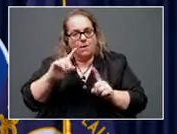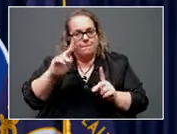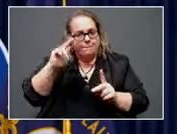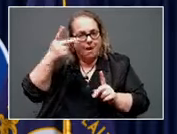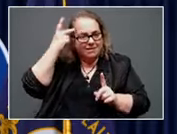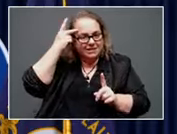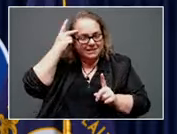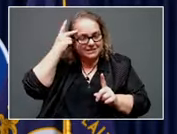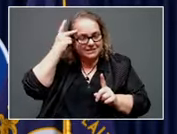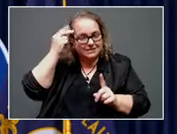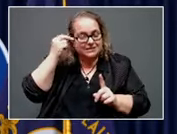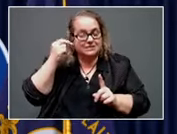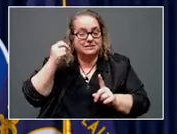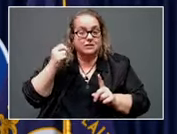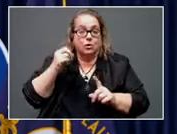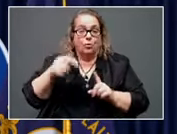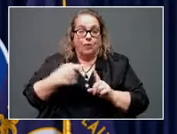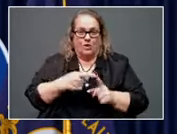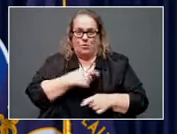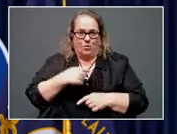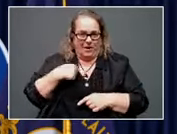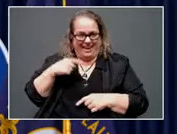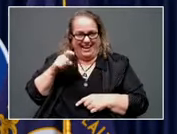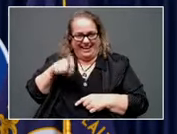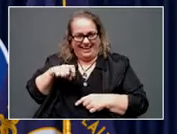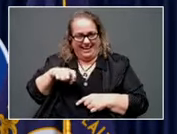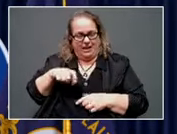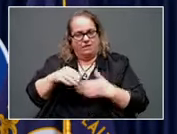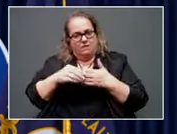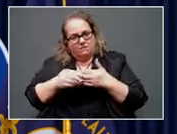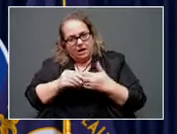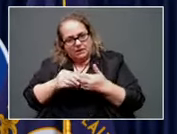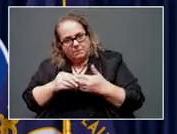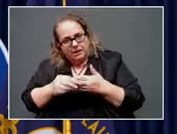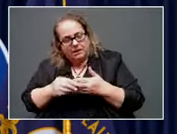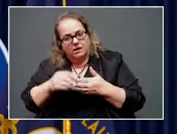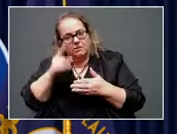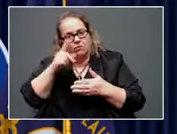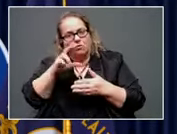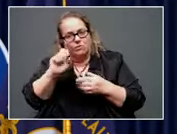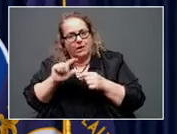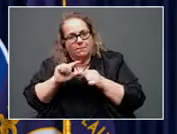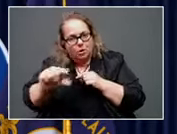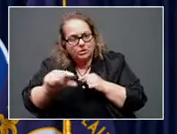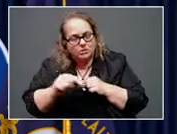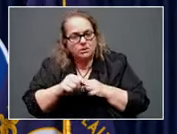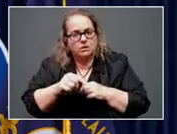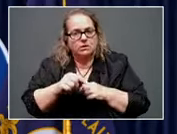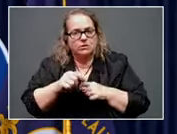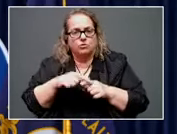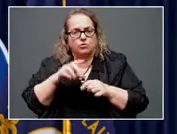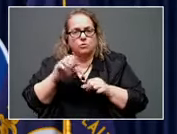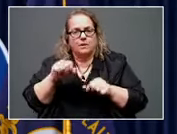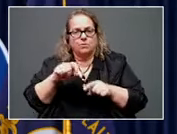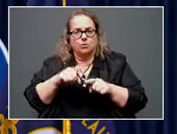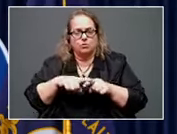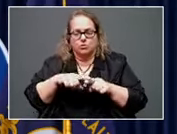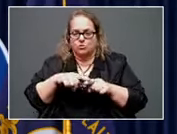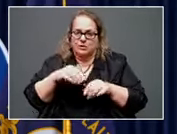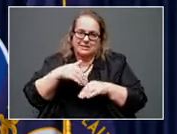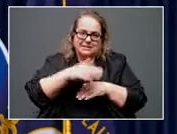when we need the flexibility for reimbursement to potentially be able to deploy the Guard if we